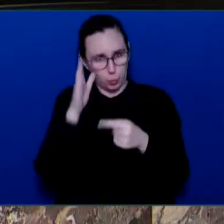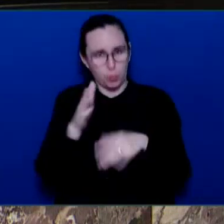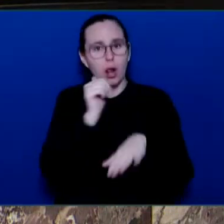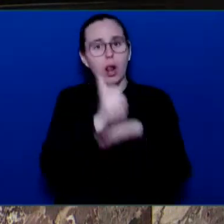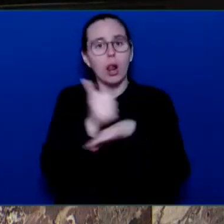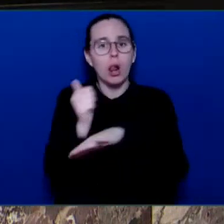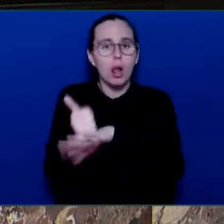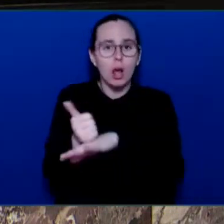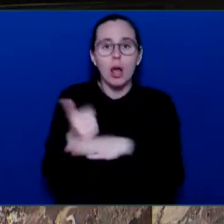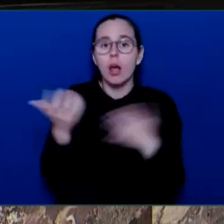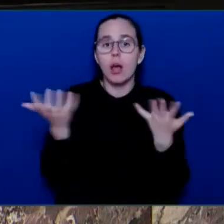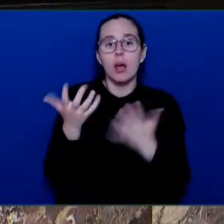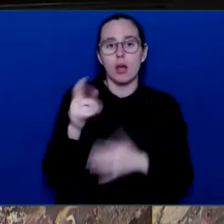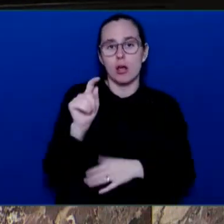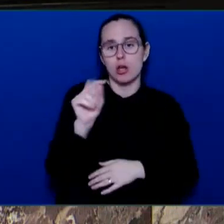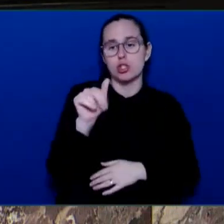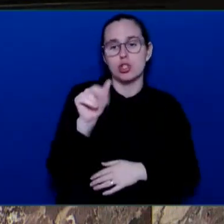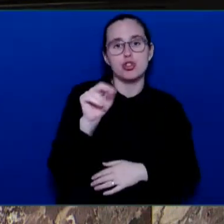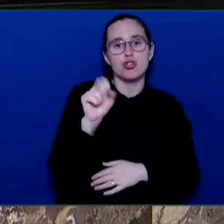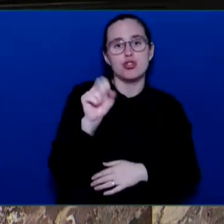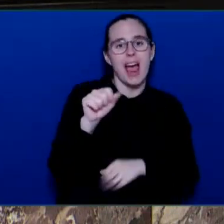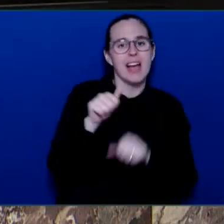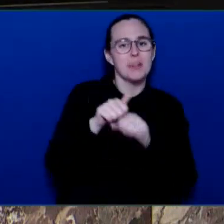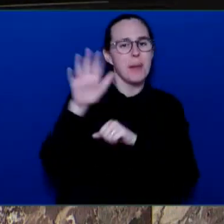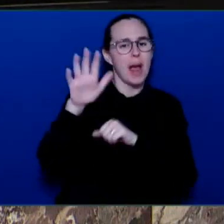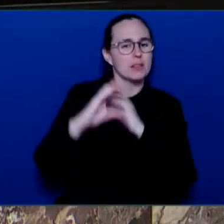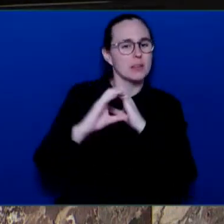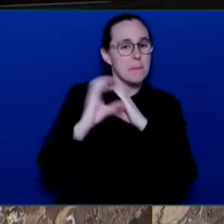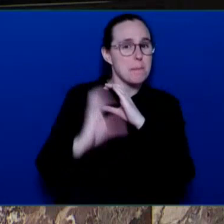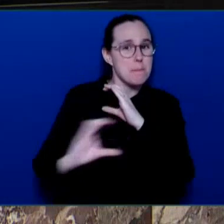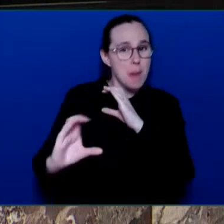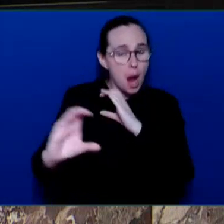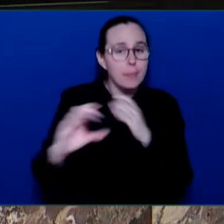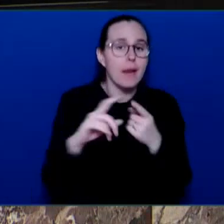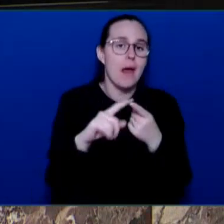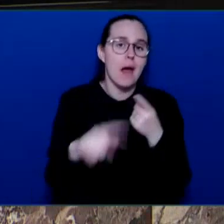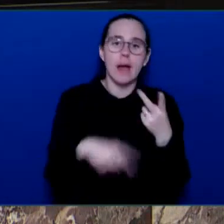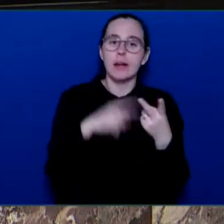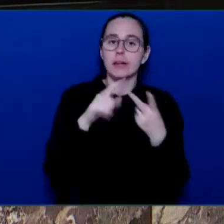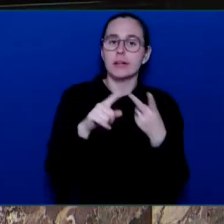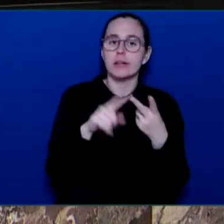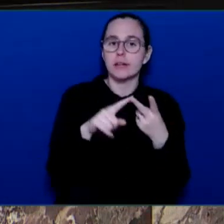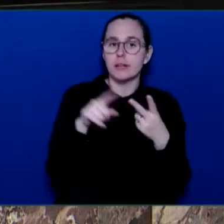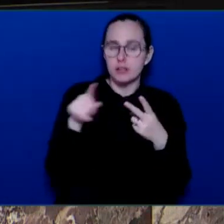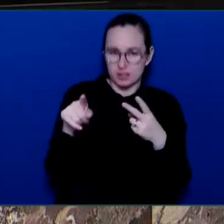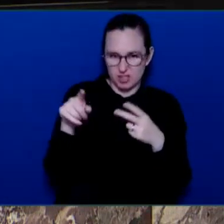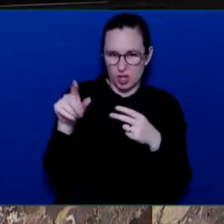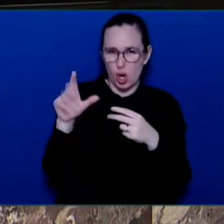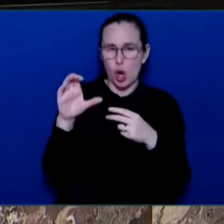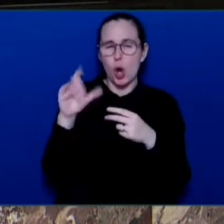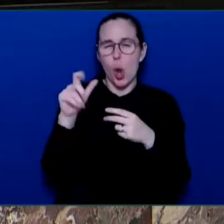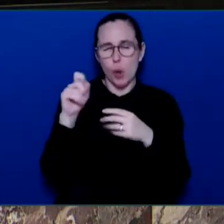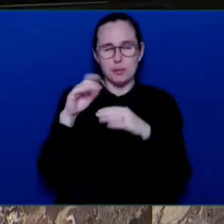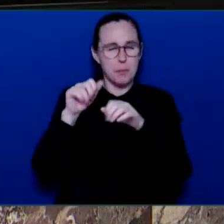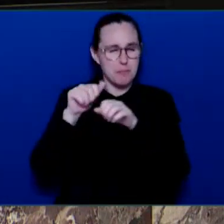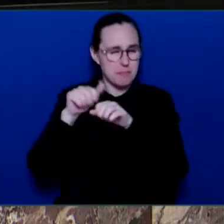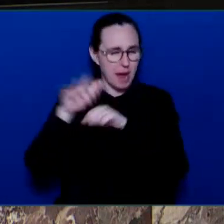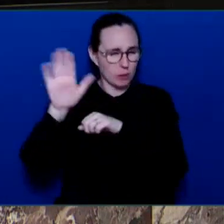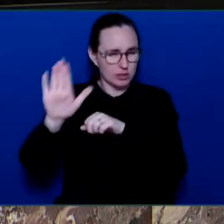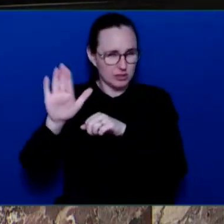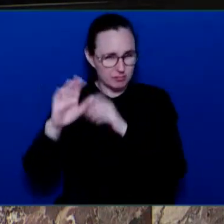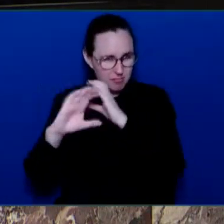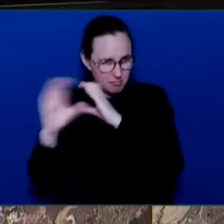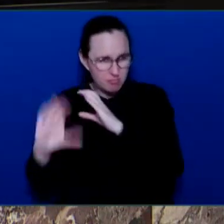The question to the Minister of Energy, Mines and Low Carbon Innovation is what is the total emissions that we will see in British Columbia, not the downstream emissions, what are